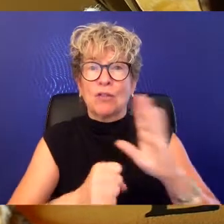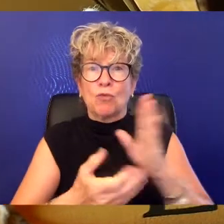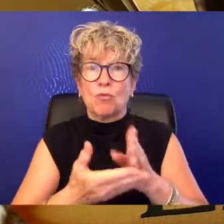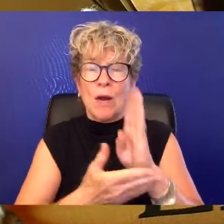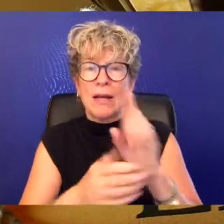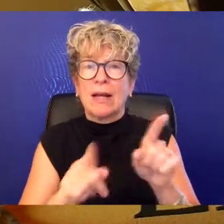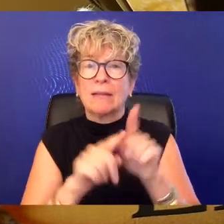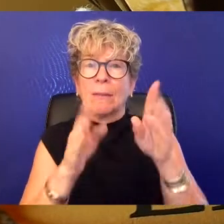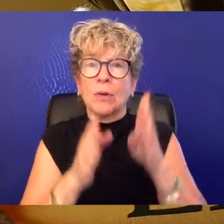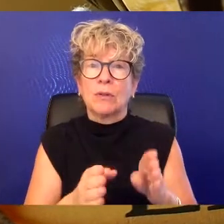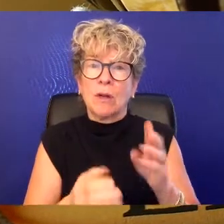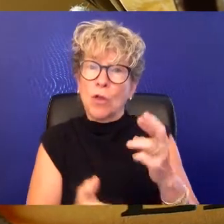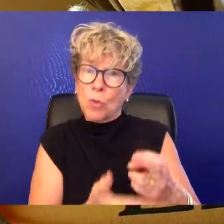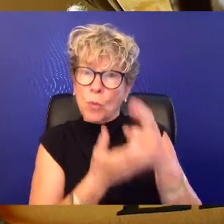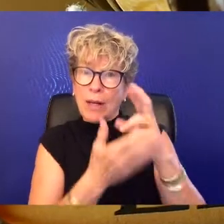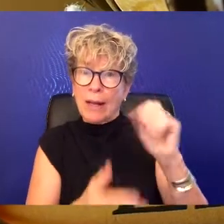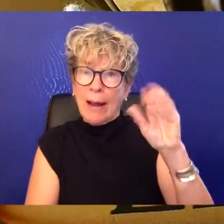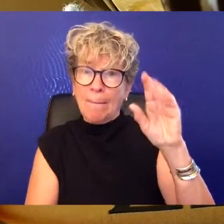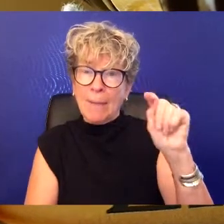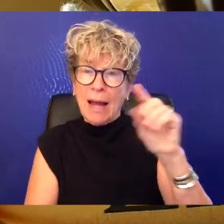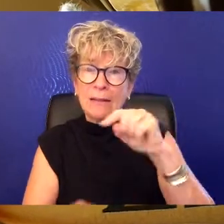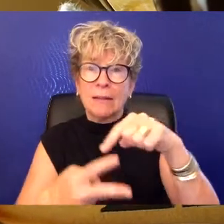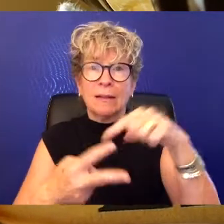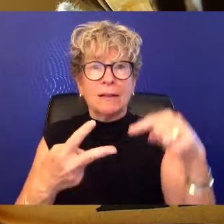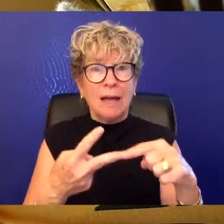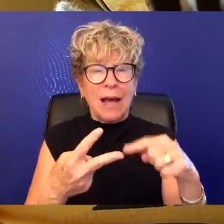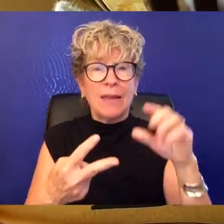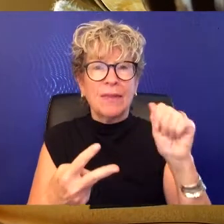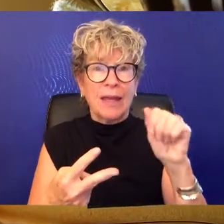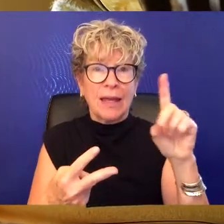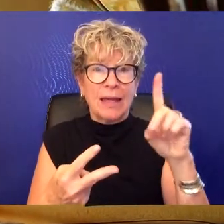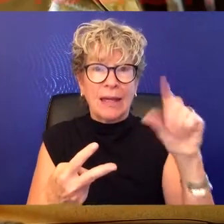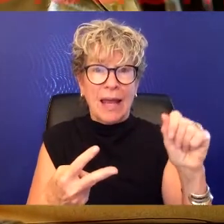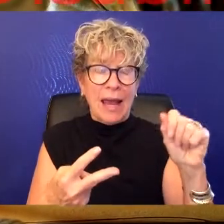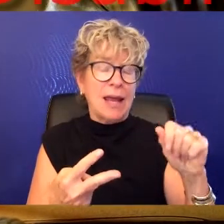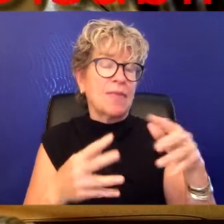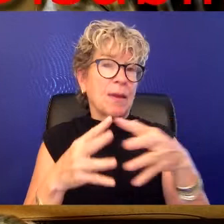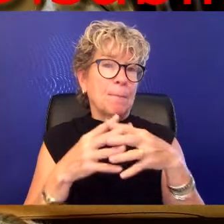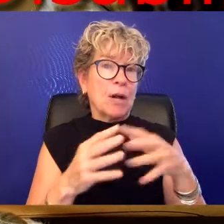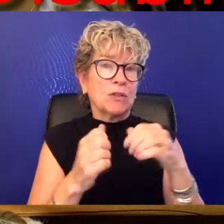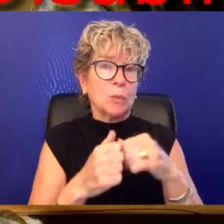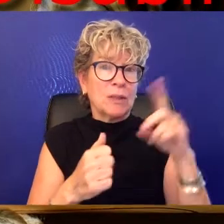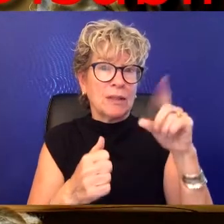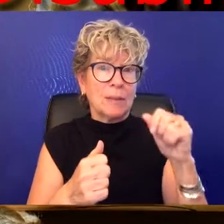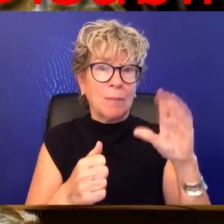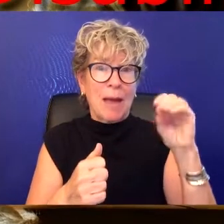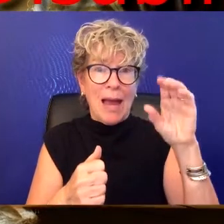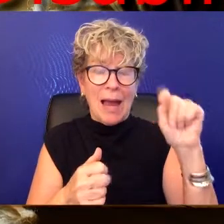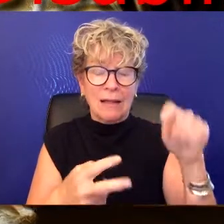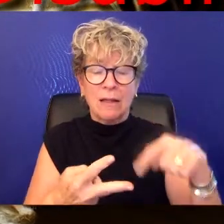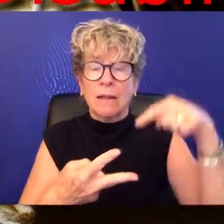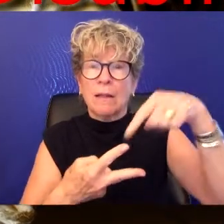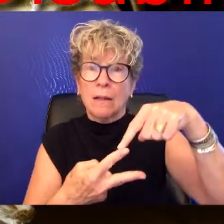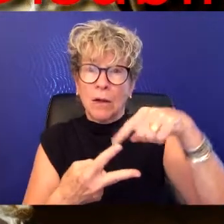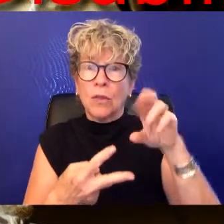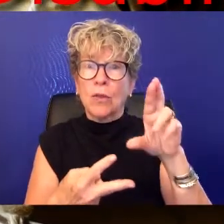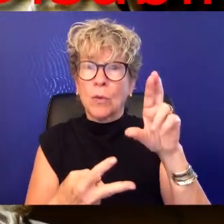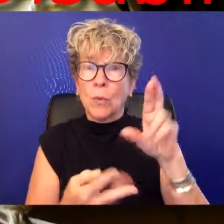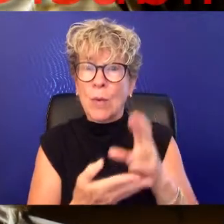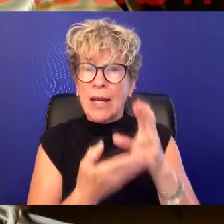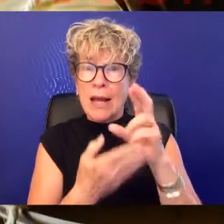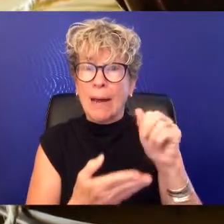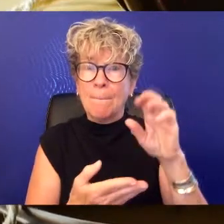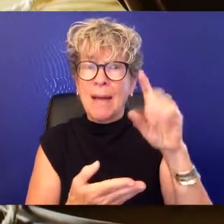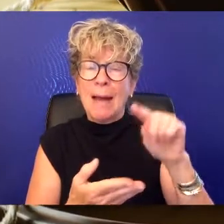disability: the Rehabilitation Act and the American with Disabilities Act, or ADA. The Rehabilitation Act makes